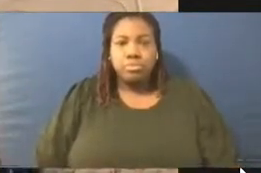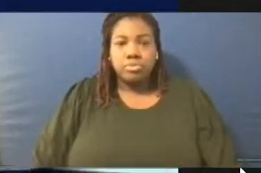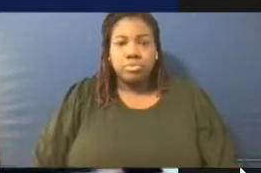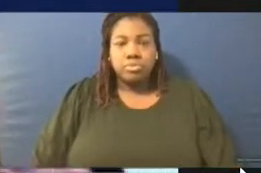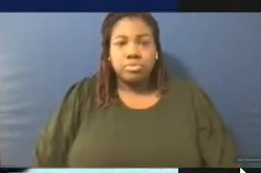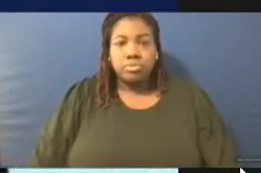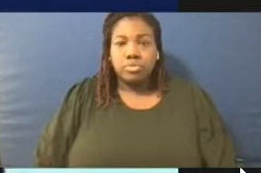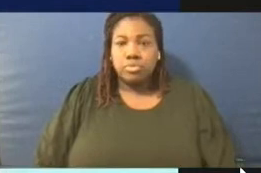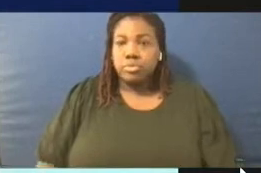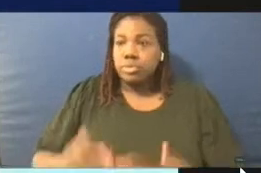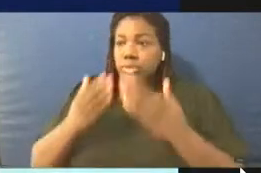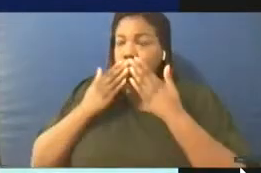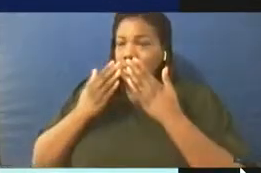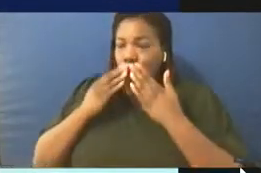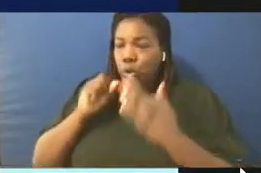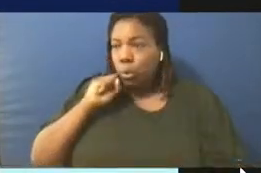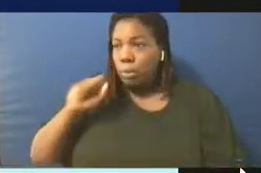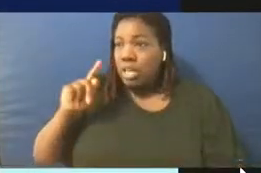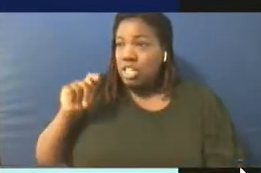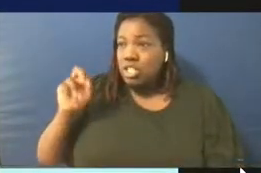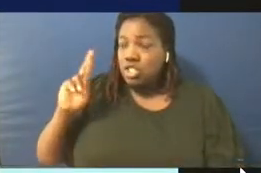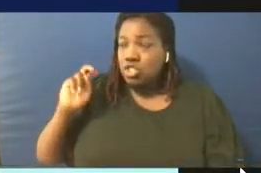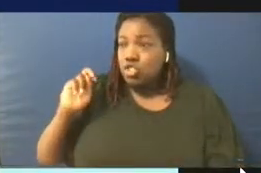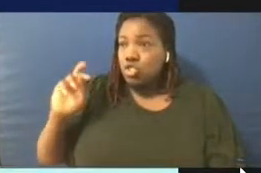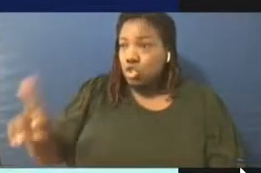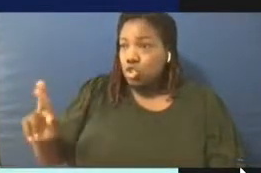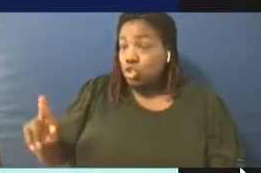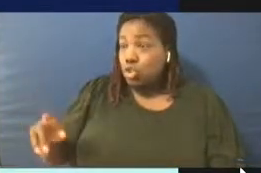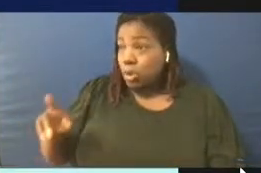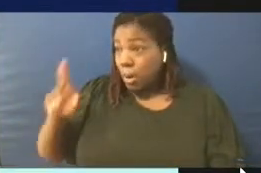Thank you, Ms. Turner. Mr. Joseph, please.